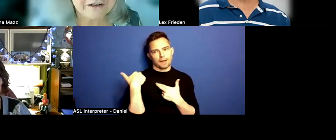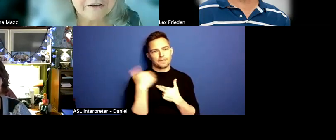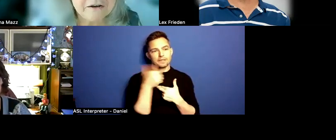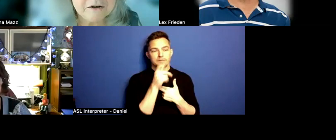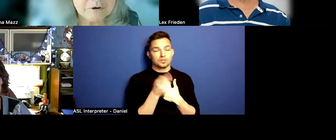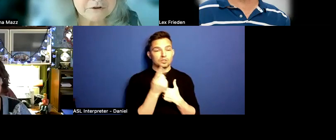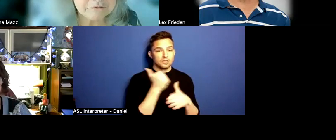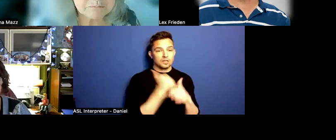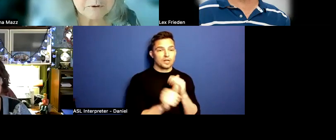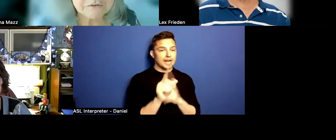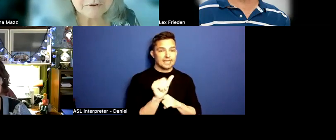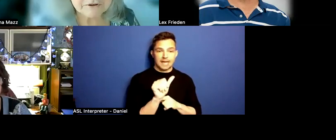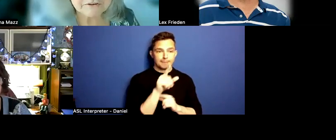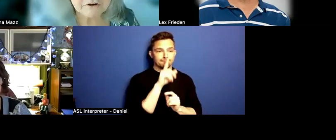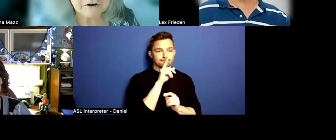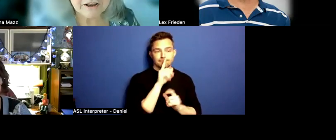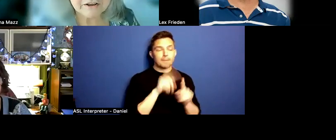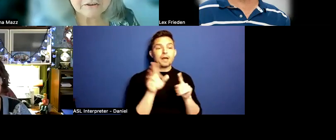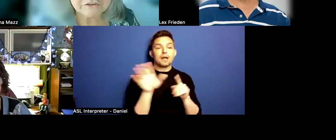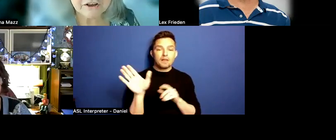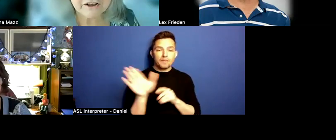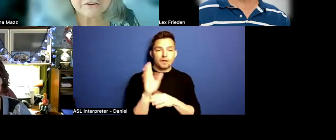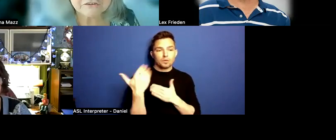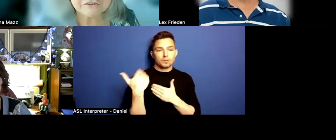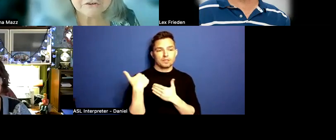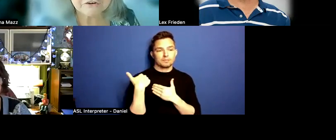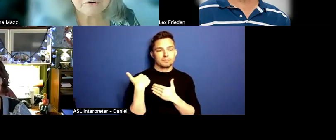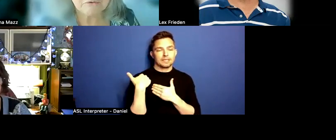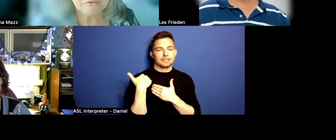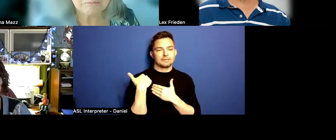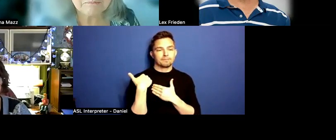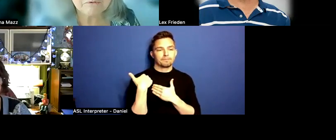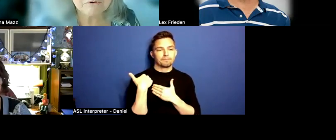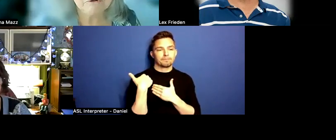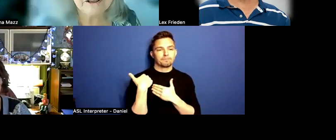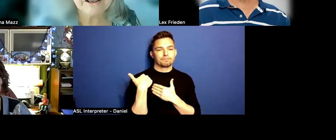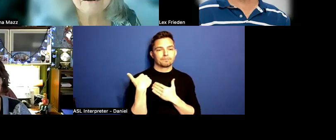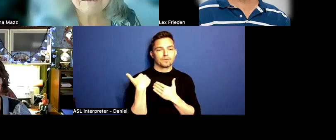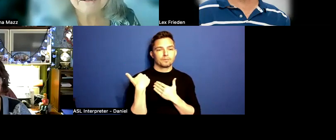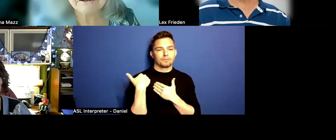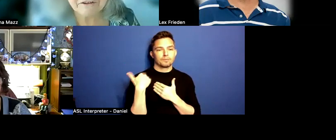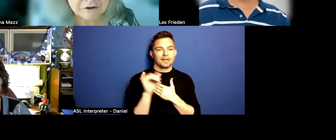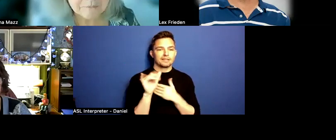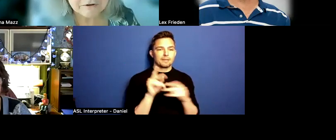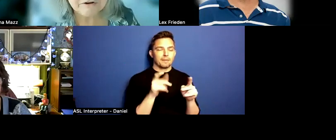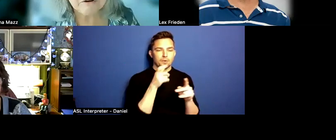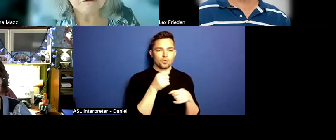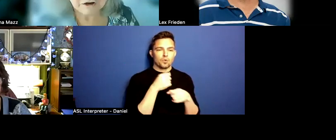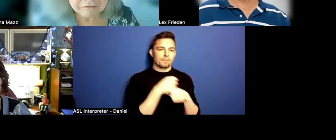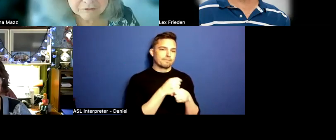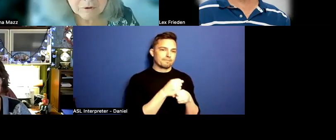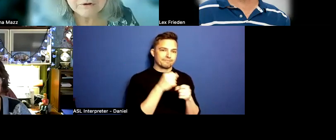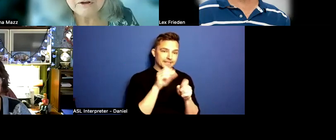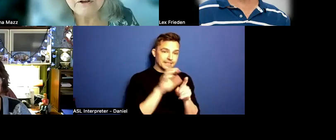the ADA, but their responsibilities are as people who create the